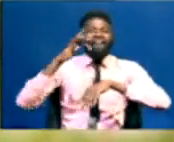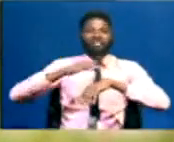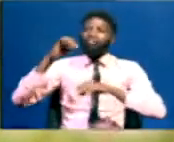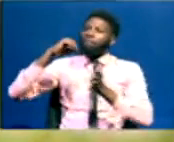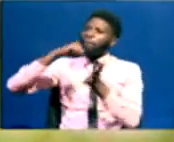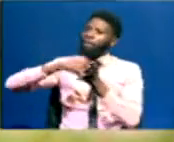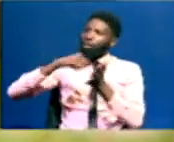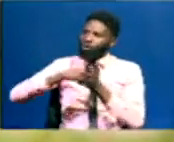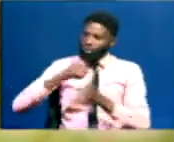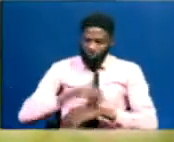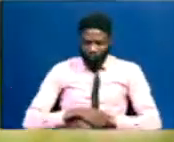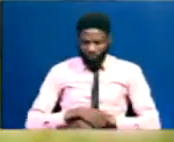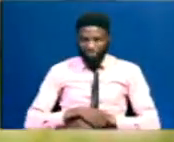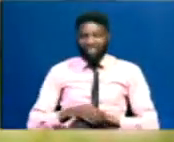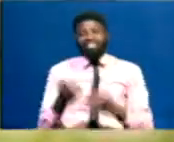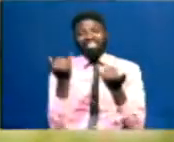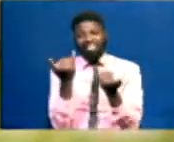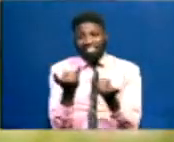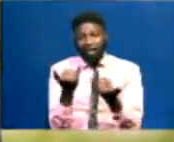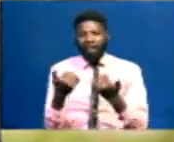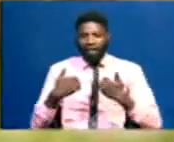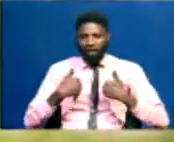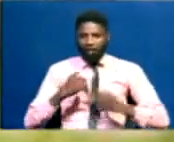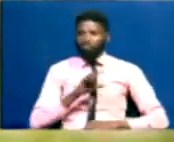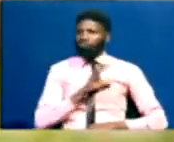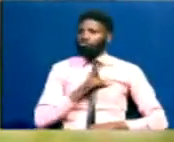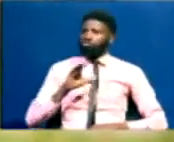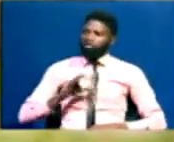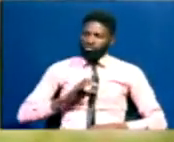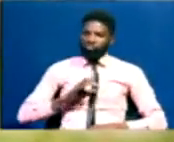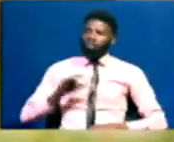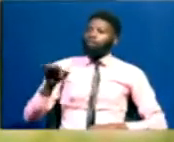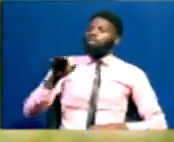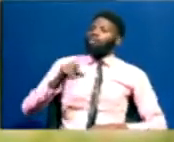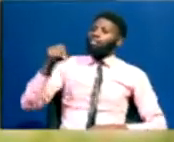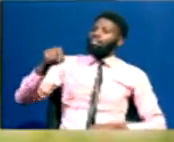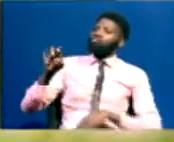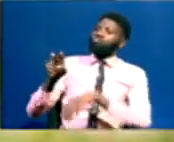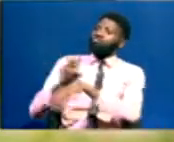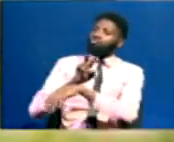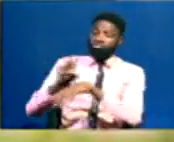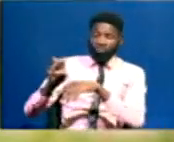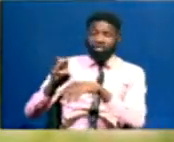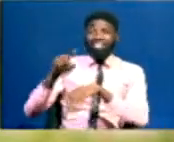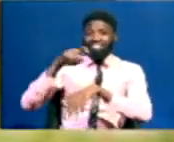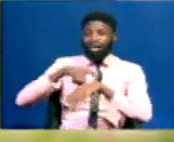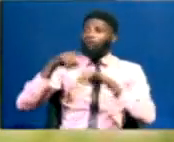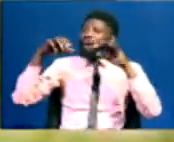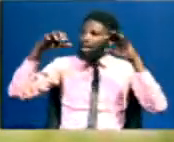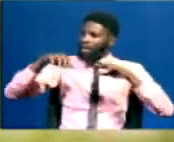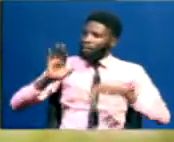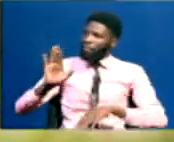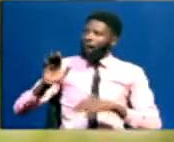is the chair of a task force of a place in Bitini where every time it rains, they get what I call sand